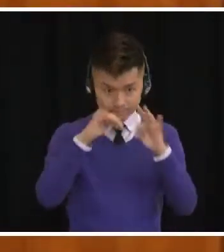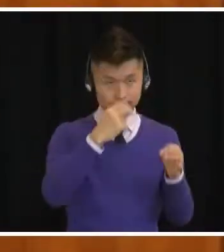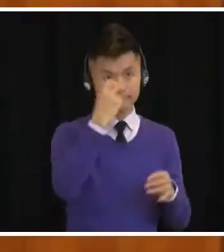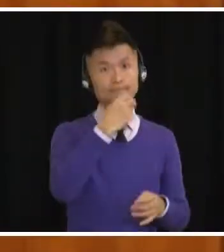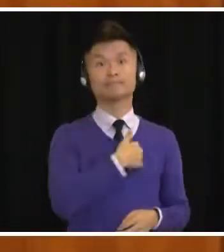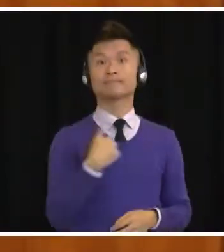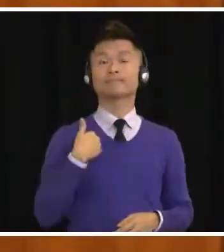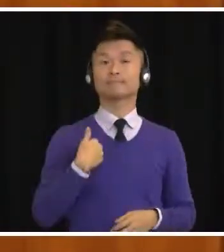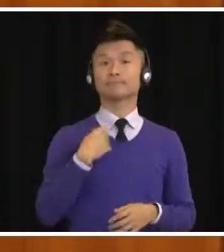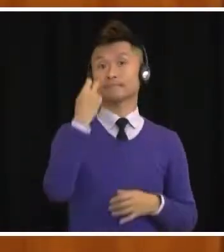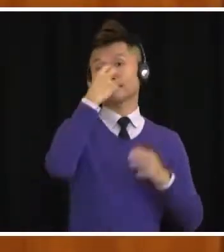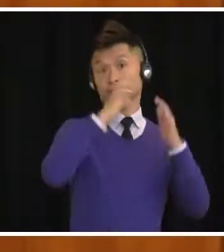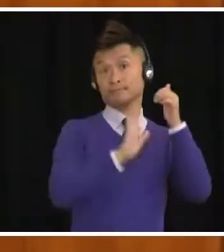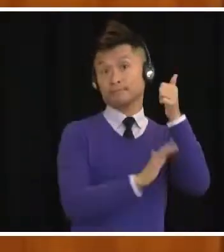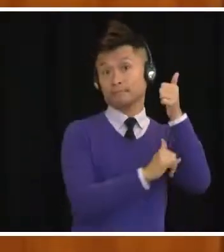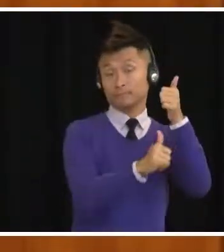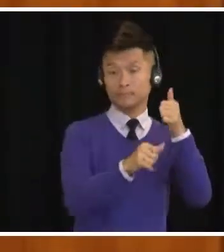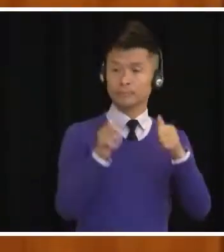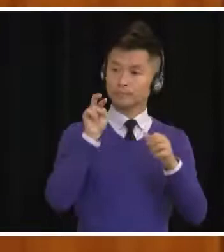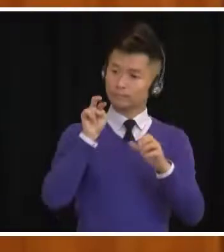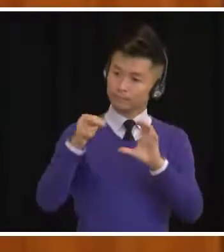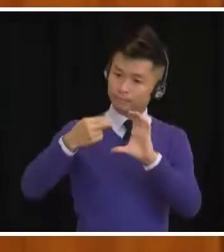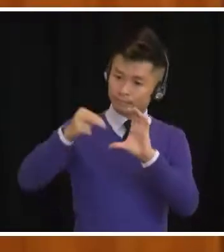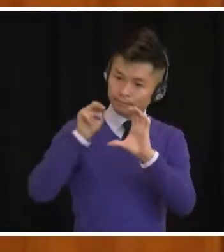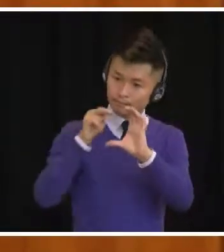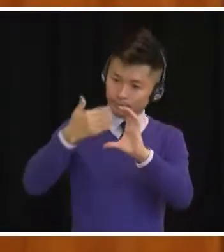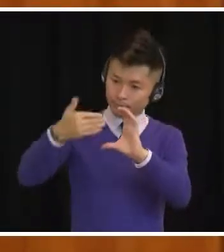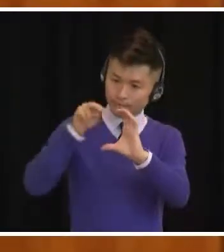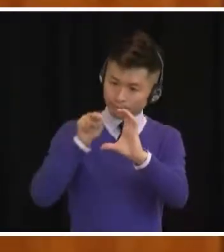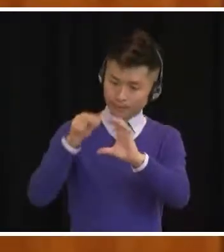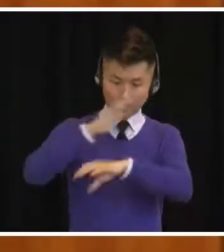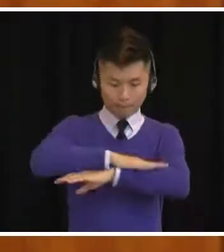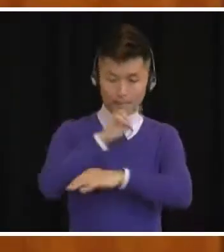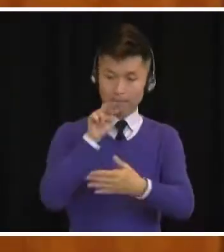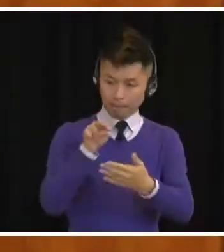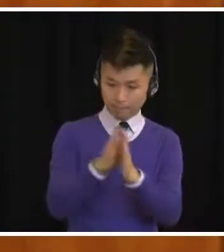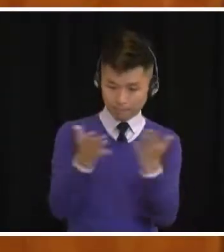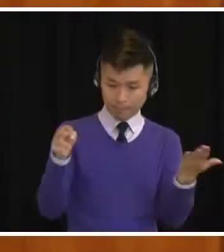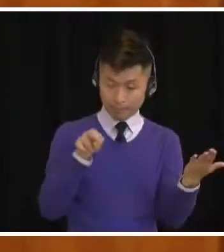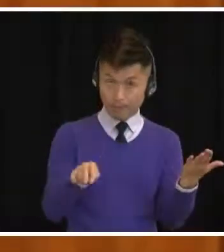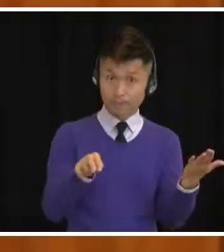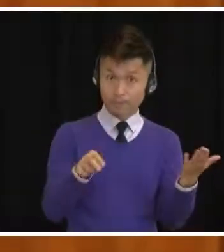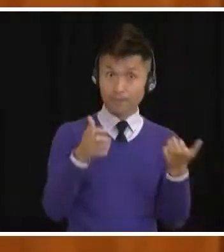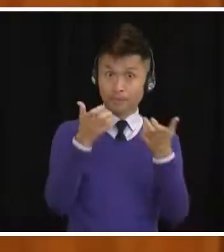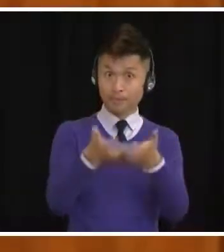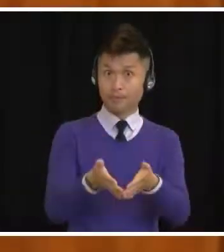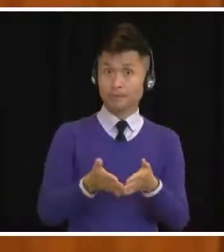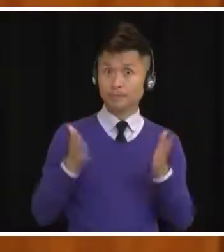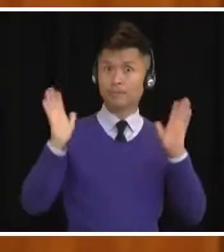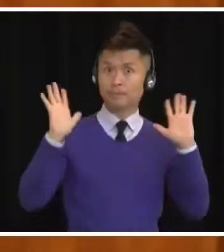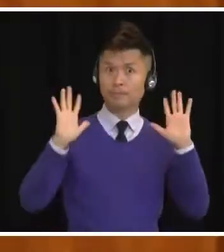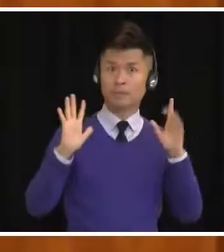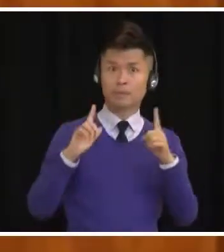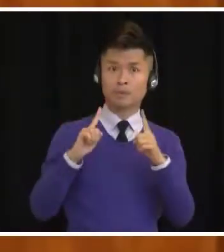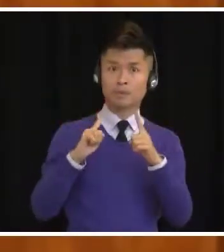motion an investigation. For example, based on news reports of